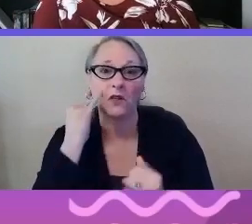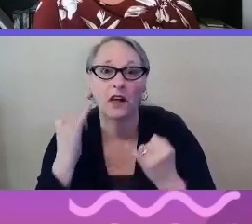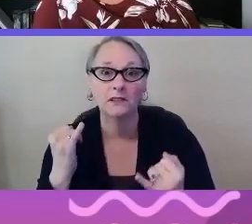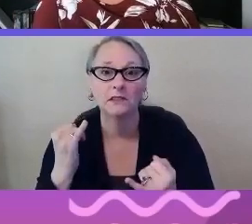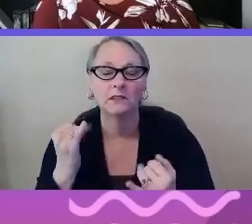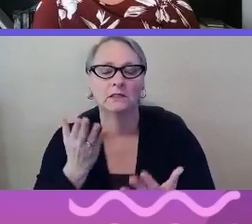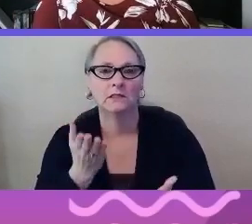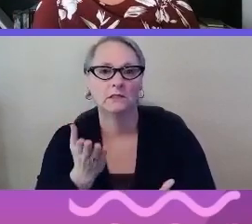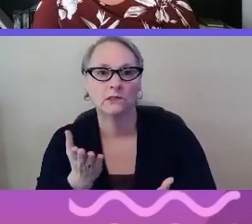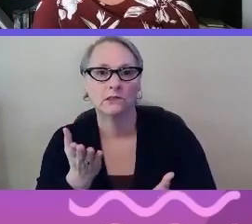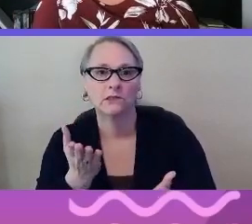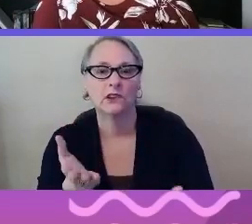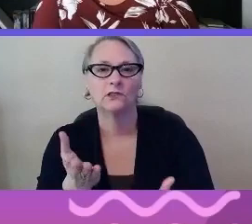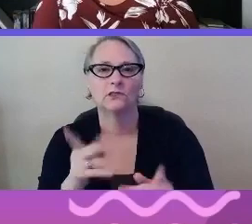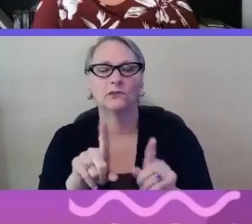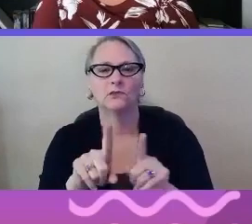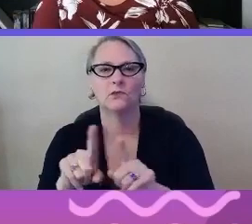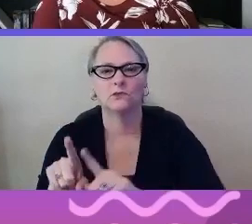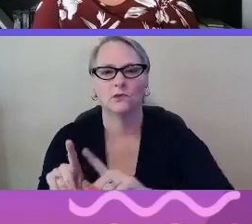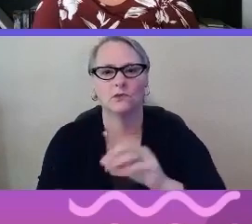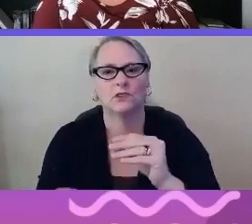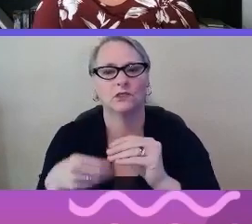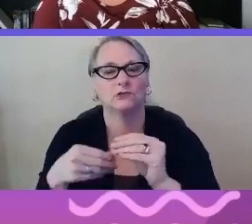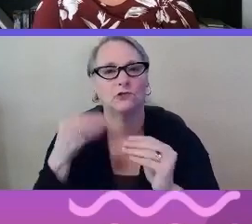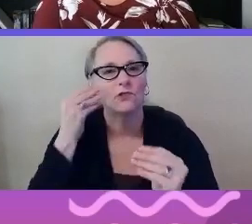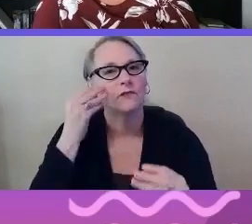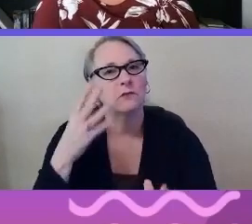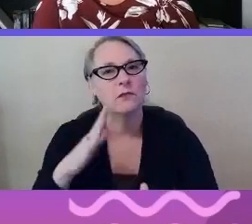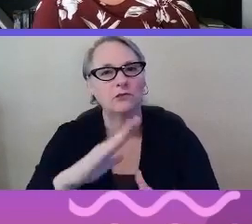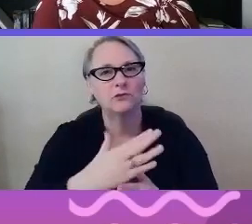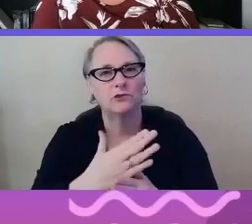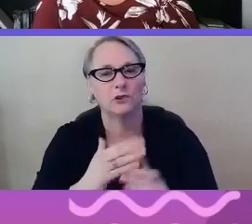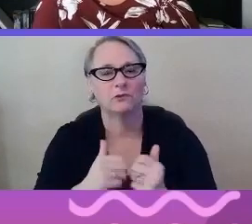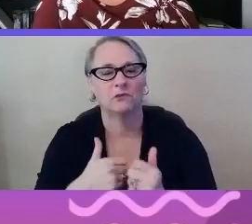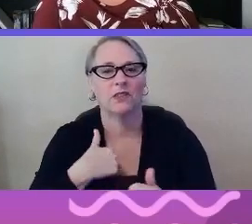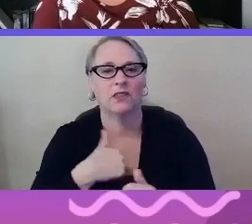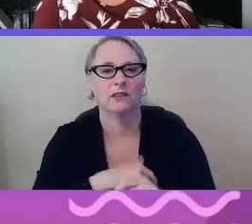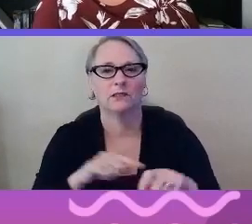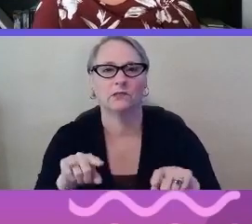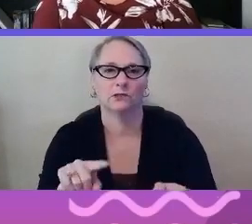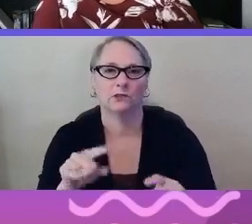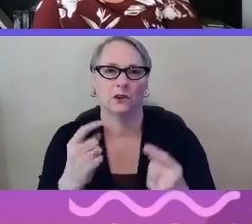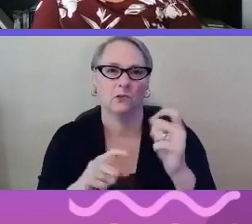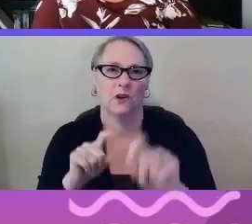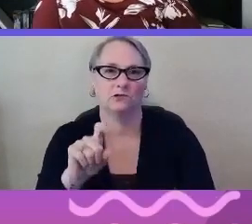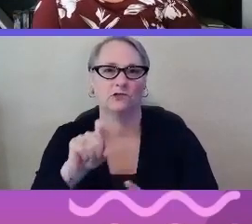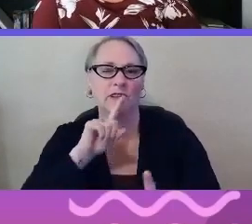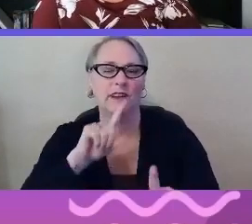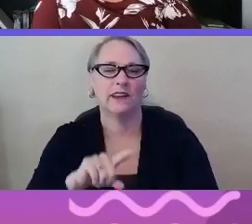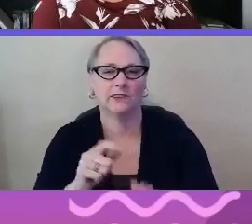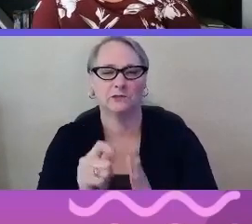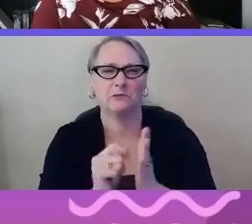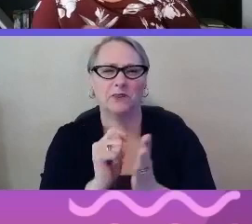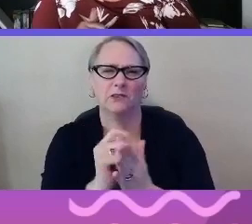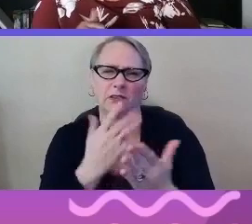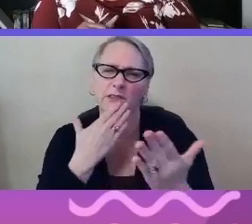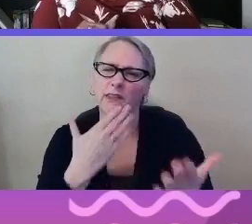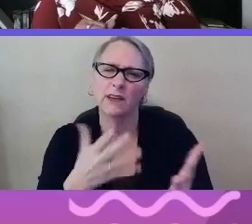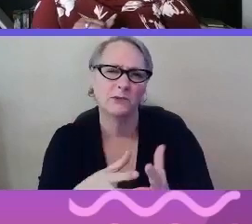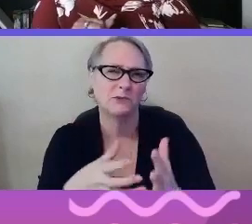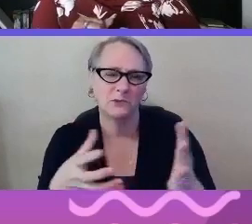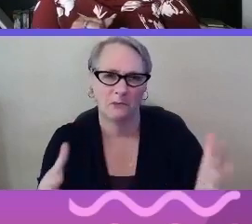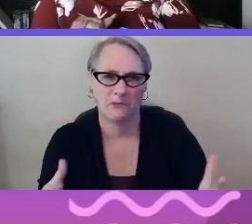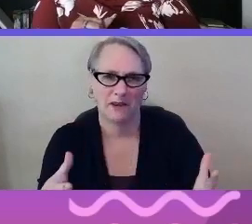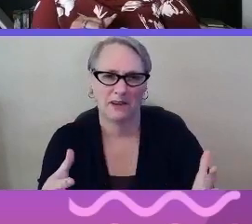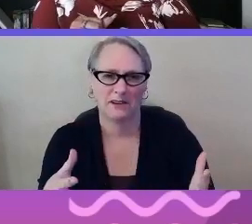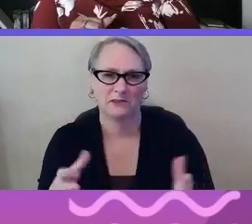also the additional information that you shared with us during the question and answer period as well. So thank you so much.